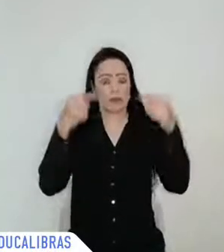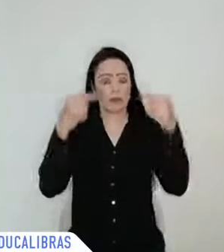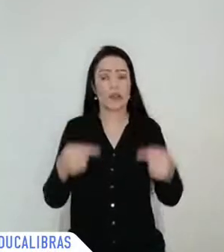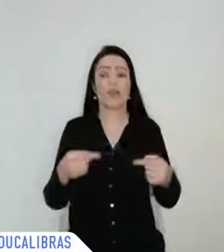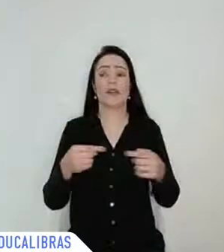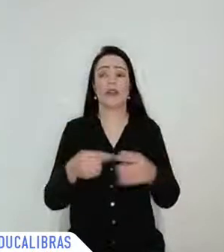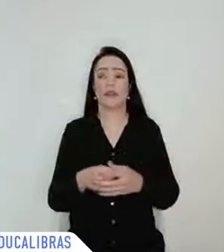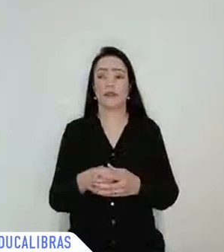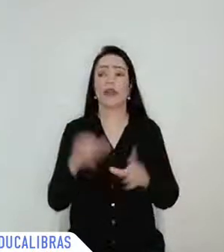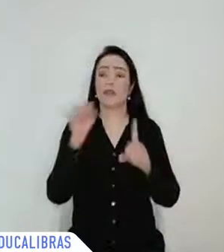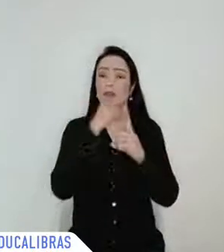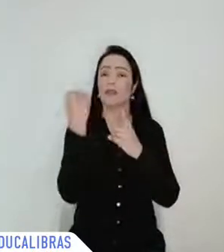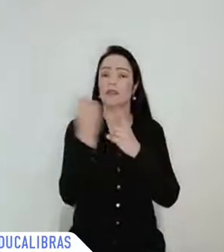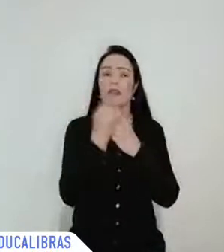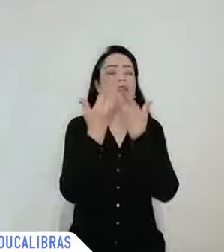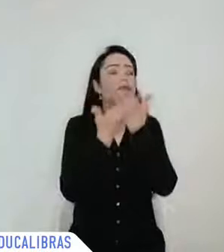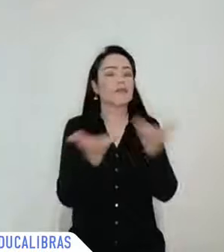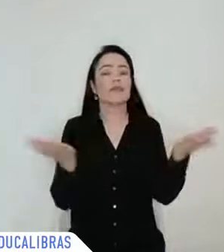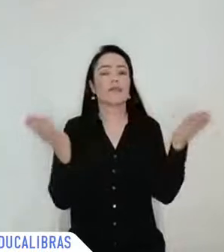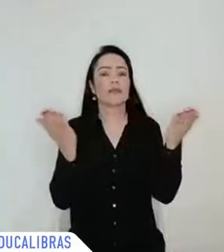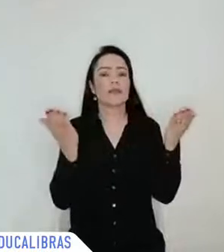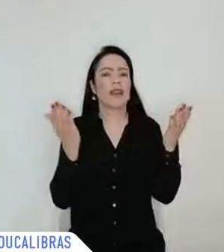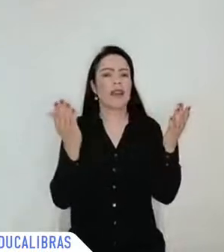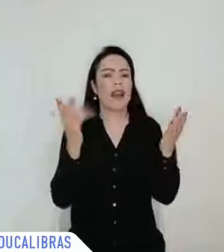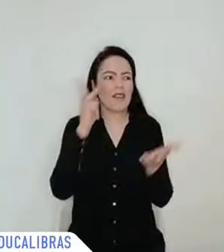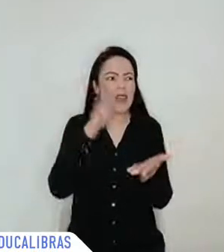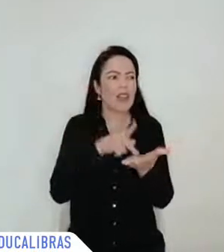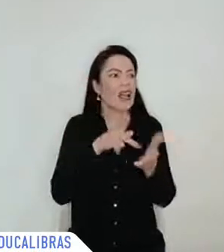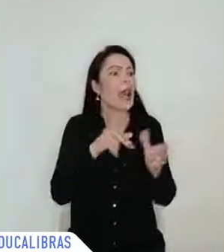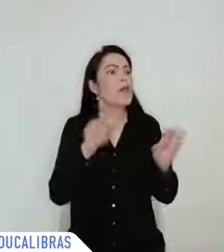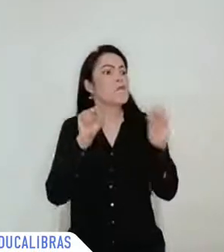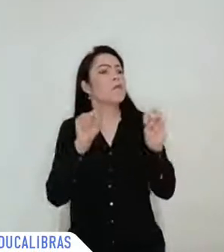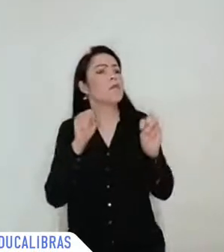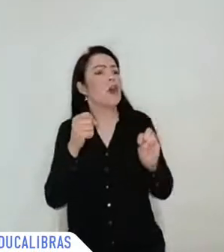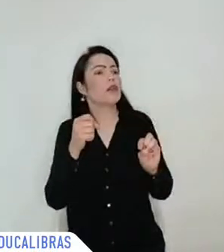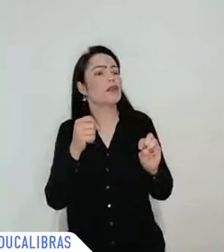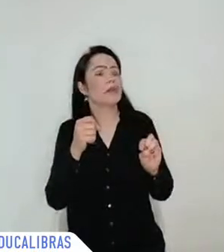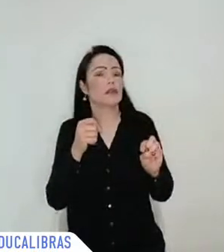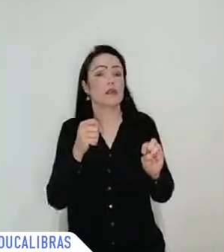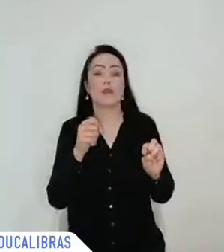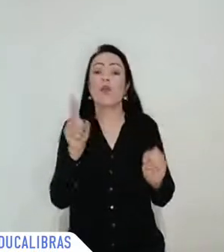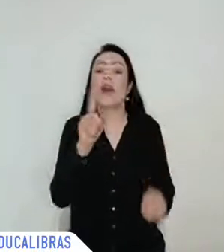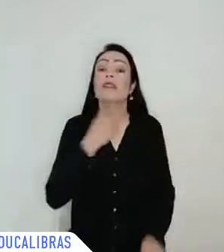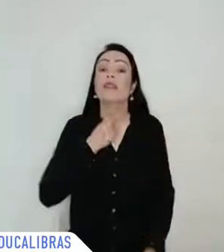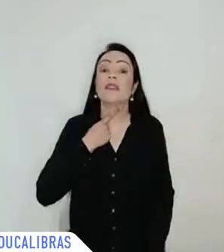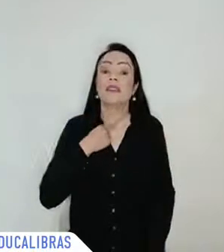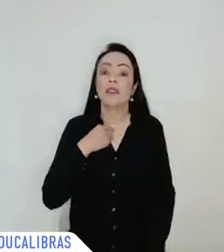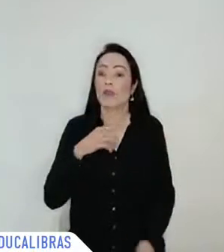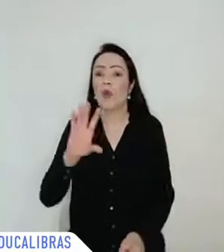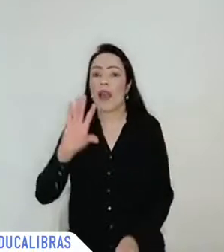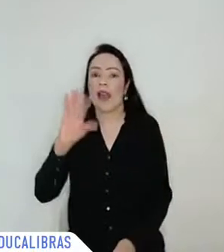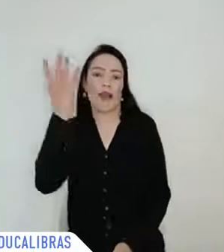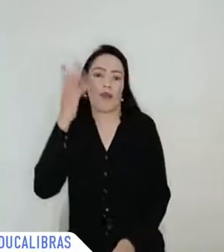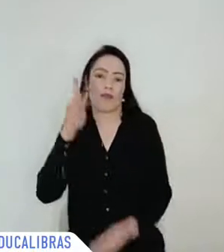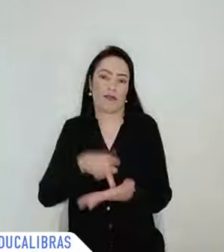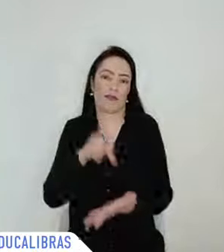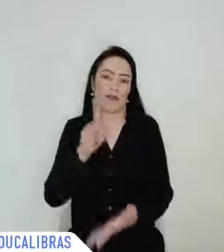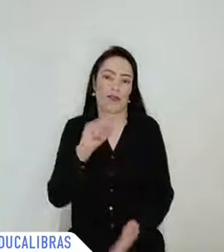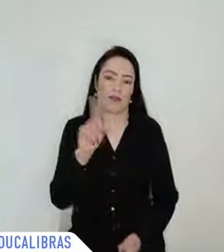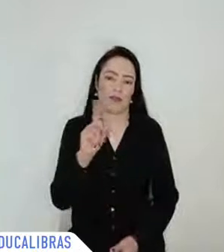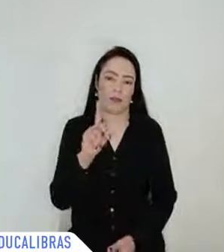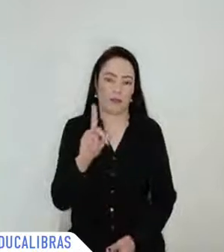it could be. It's this is the type of harm on civil society. It's probably a wish, but not a